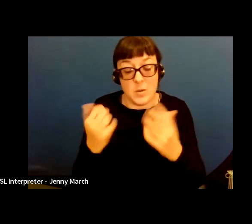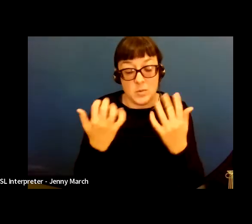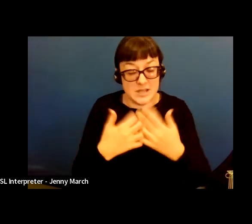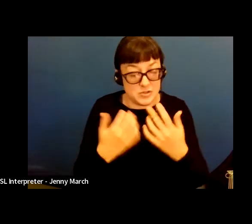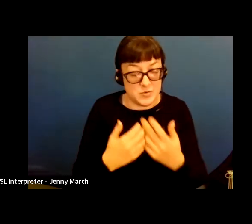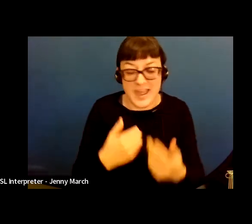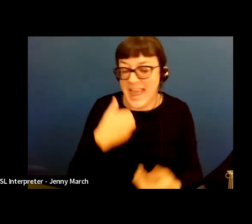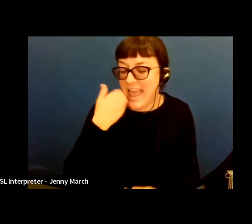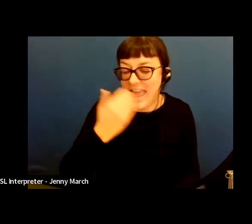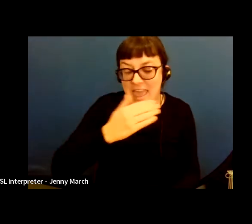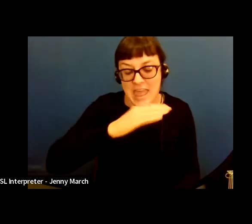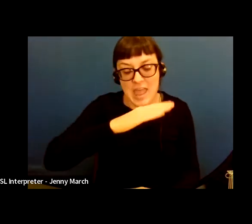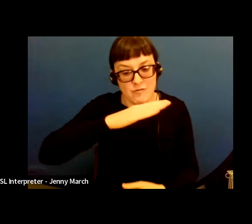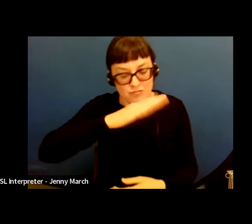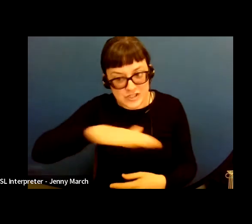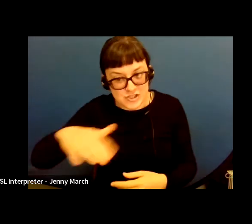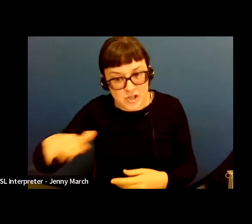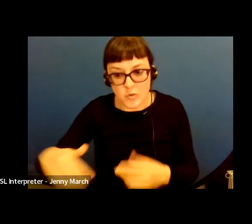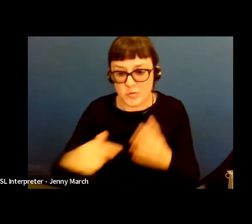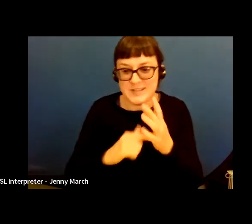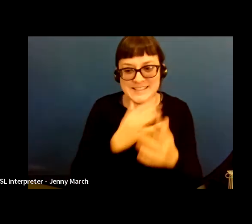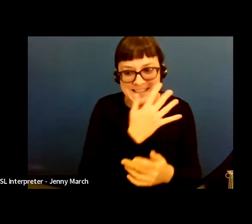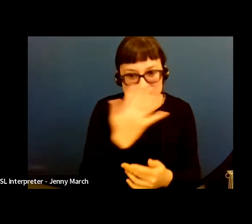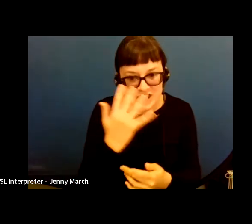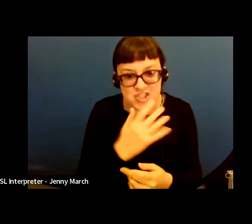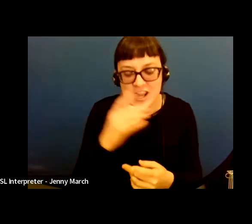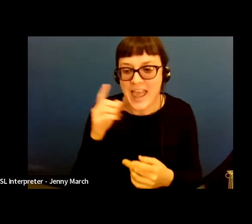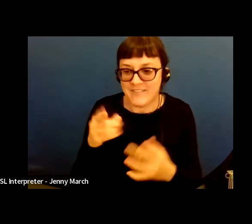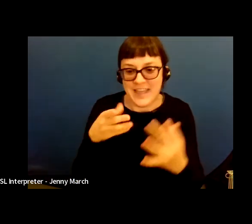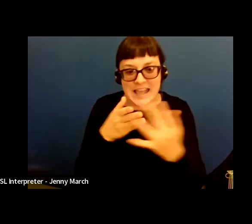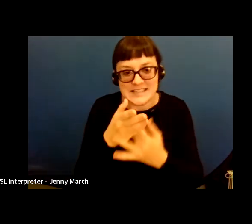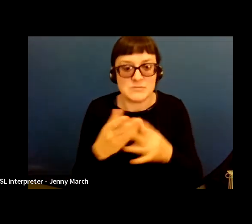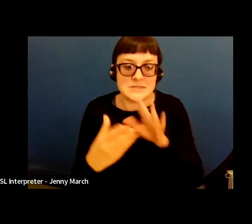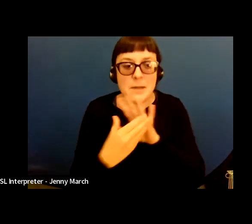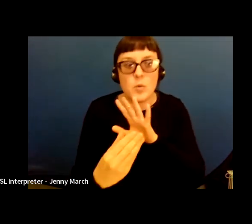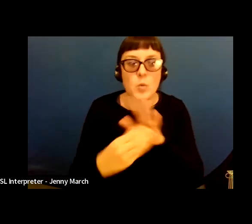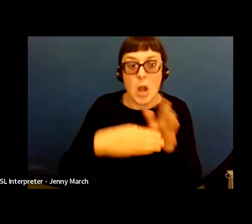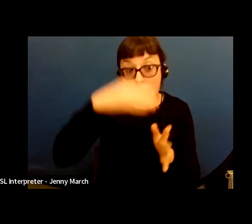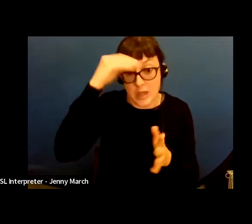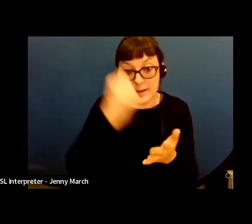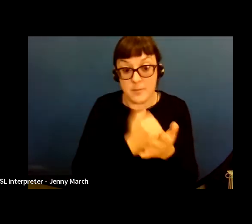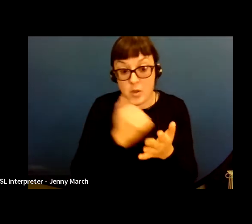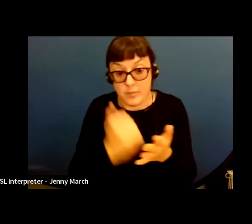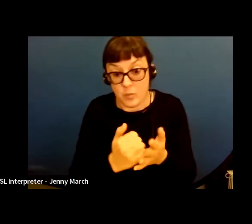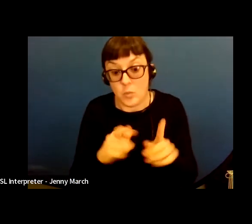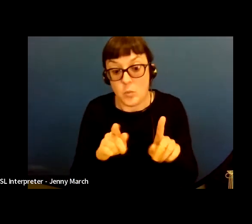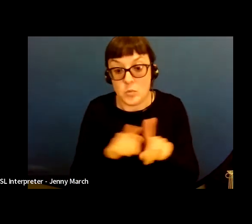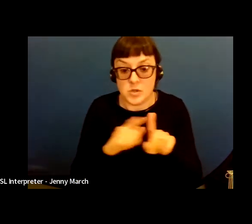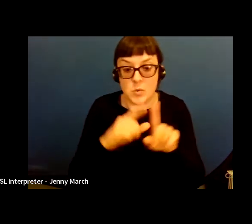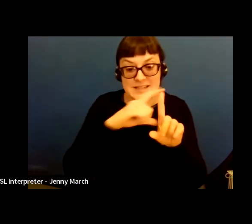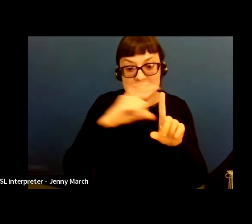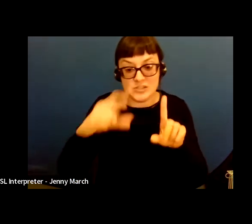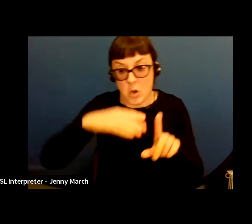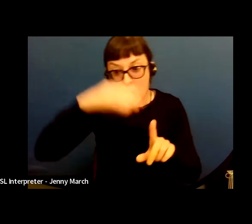every child and adolescent through initiatives such as the Learning Passport, and our recently launched Accessible Digital Learning Portal that serves